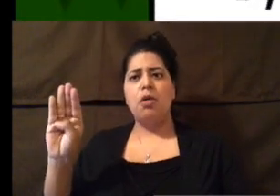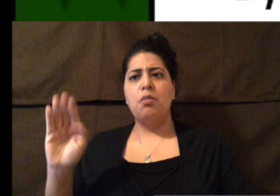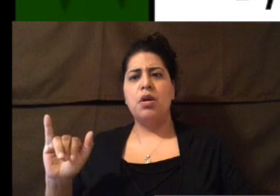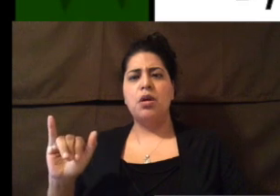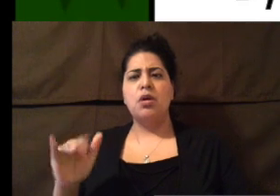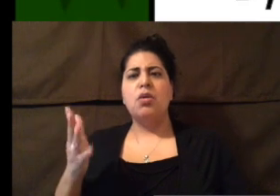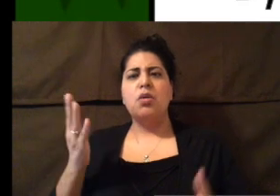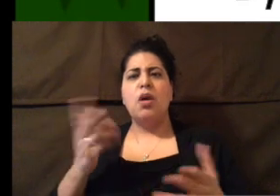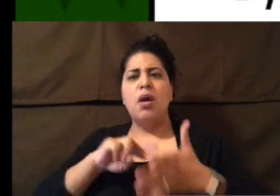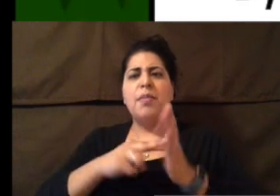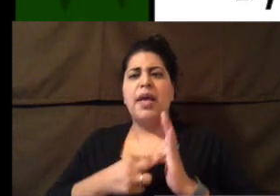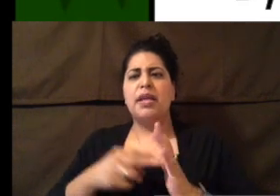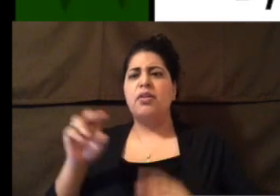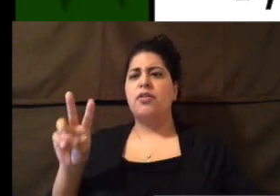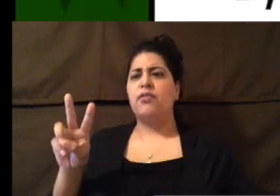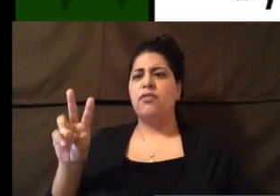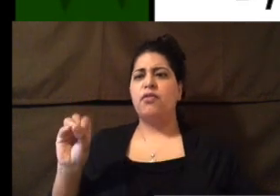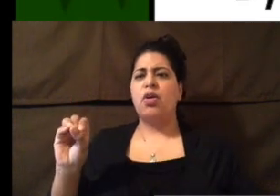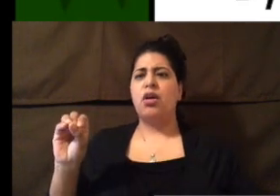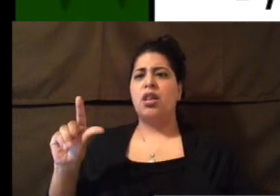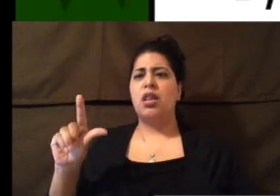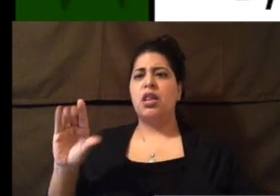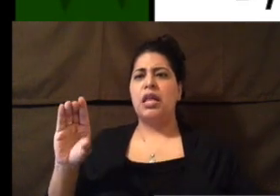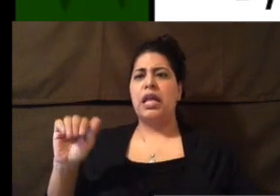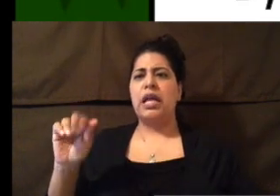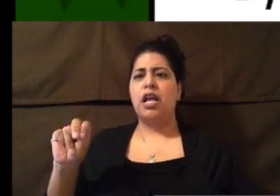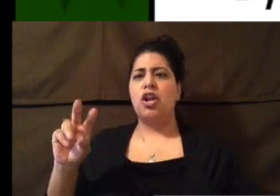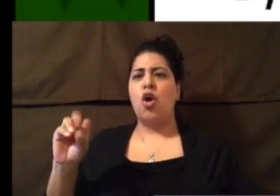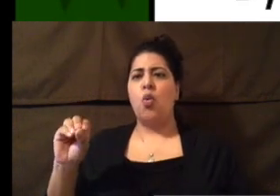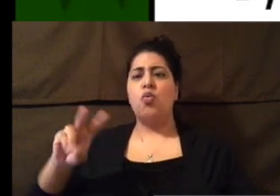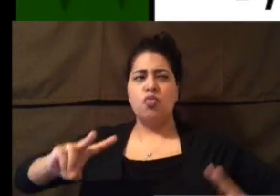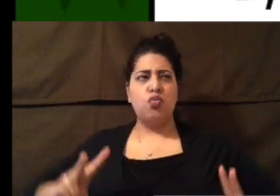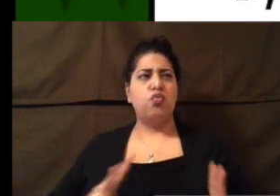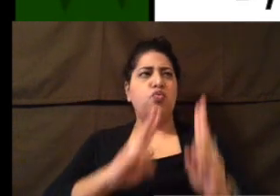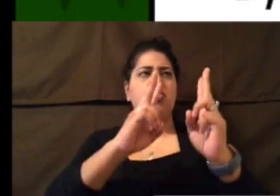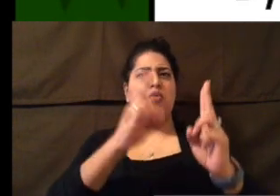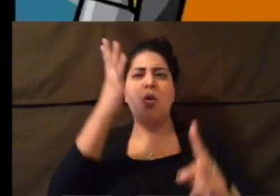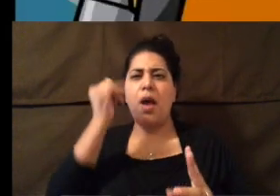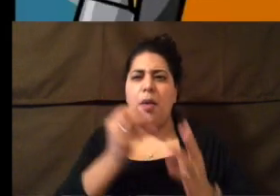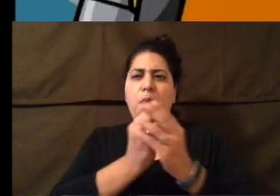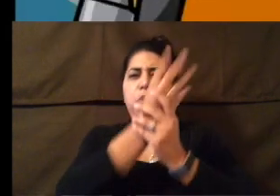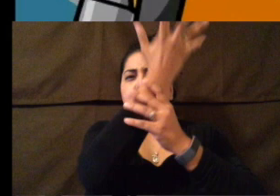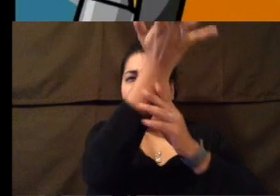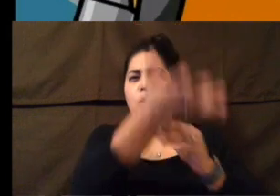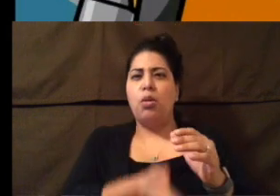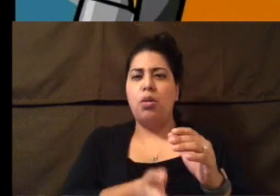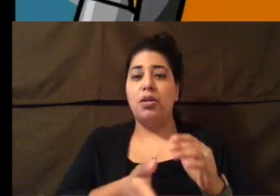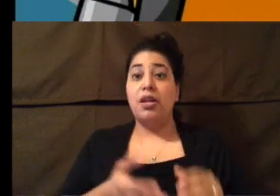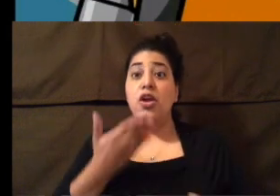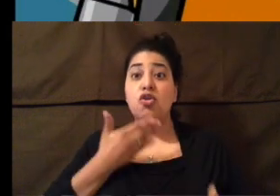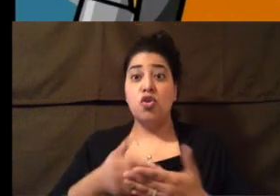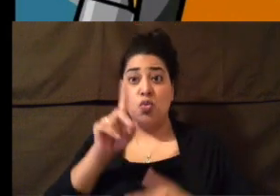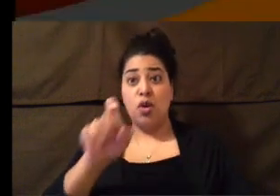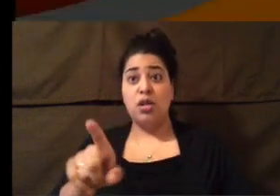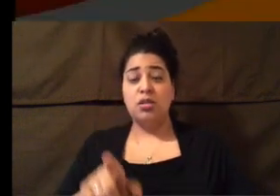Dear Tim and Moby, what makes volcanoes erupt? From Dylan. That's a great